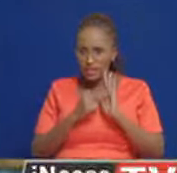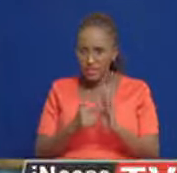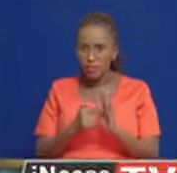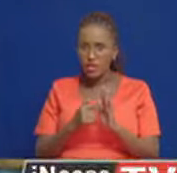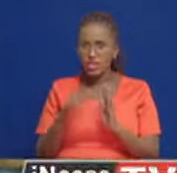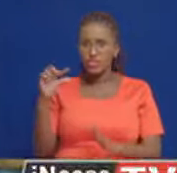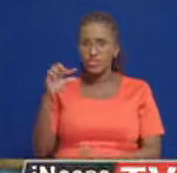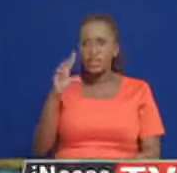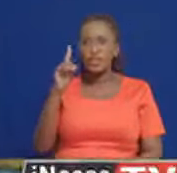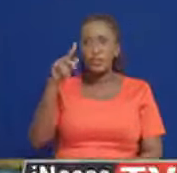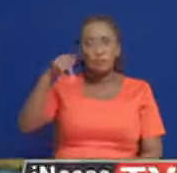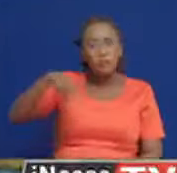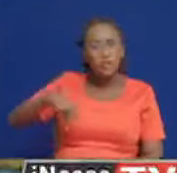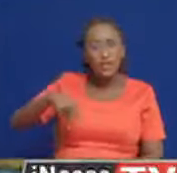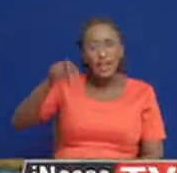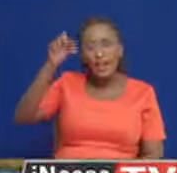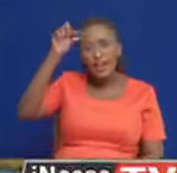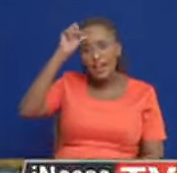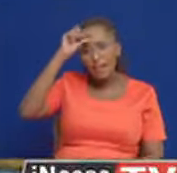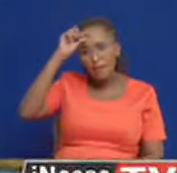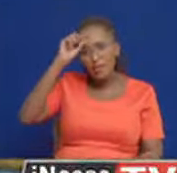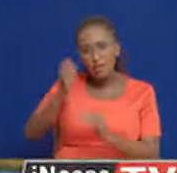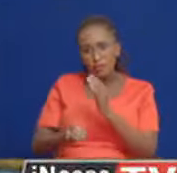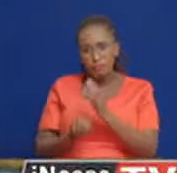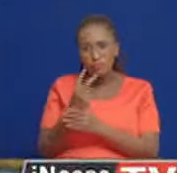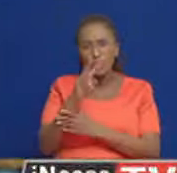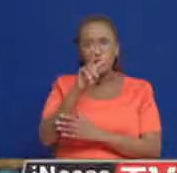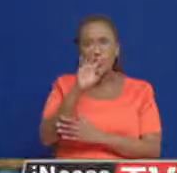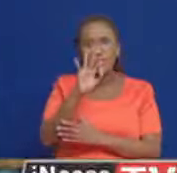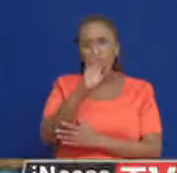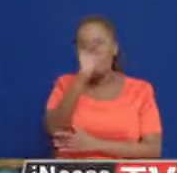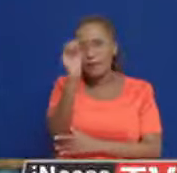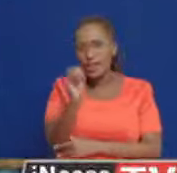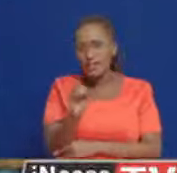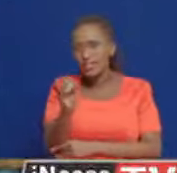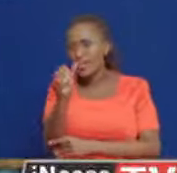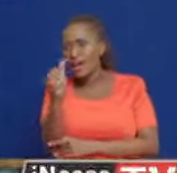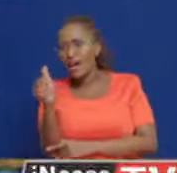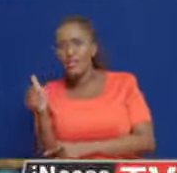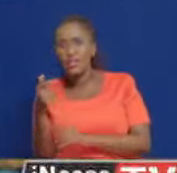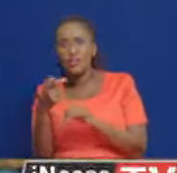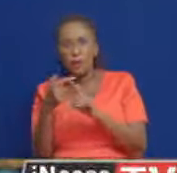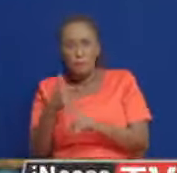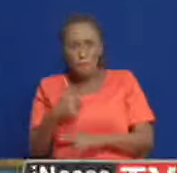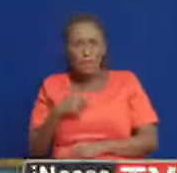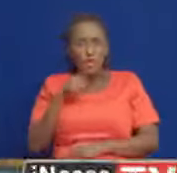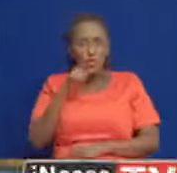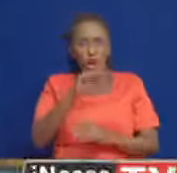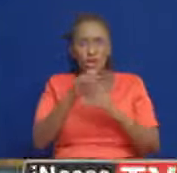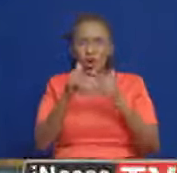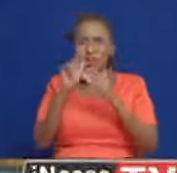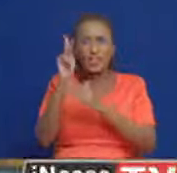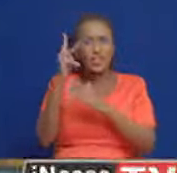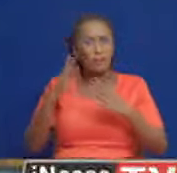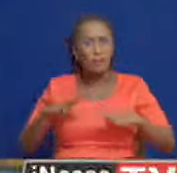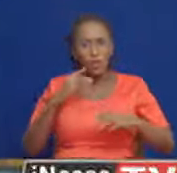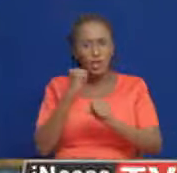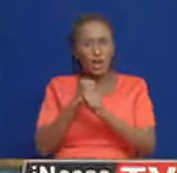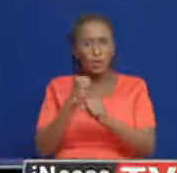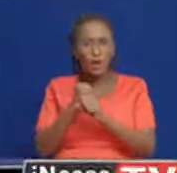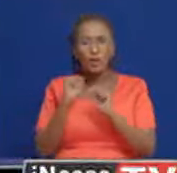yetu, government only contributes 23%. The rest of the GDP comes from me, you, and all the rest of Kenyans who are working to